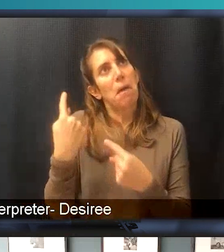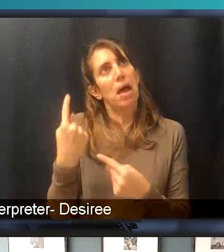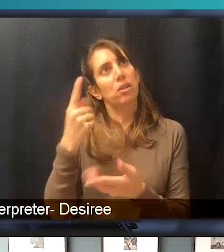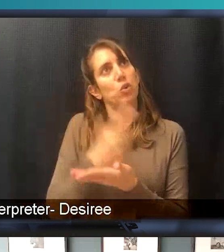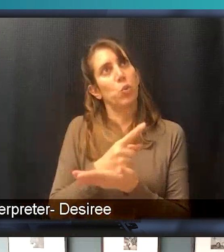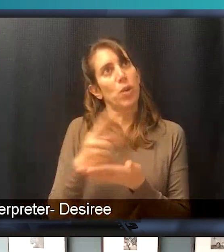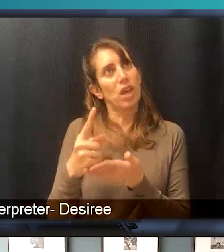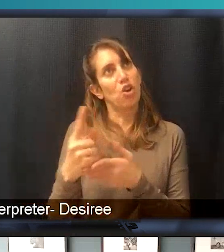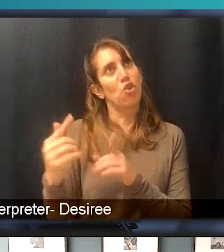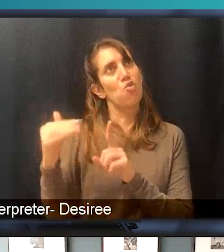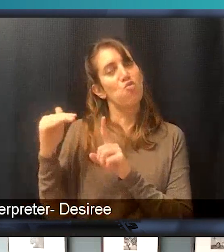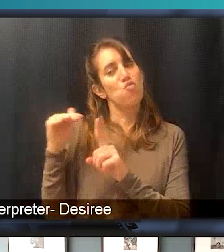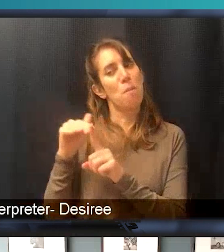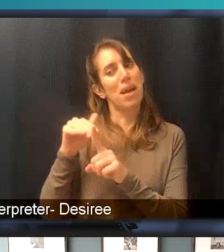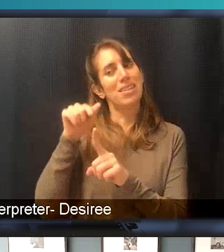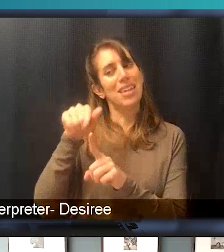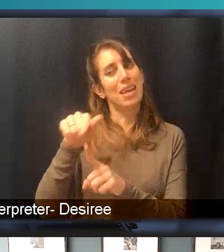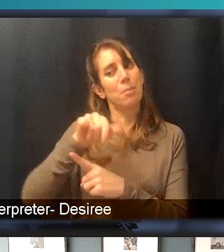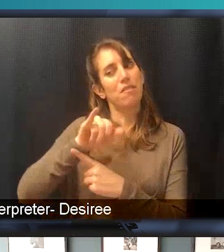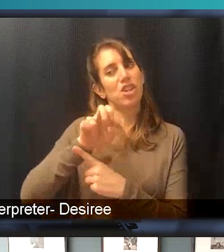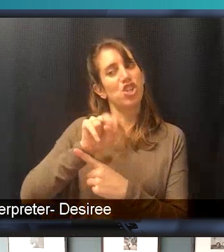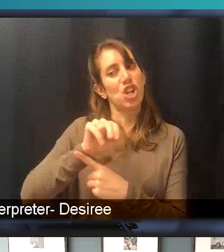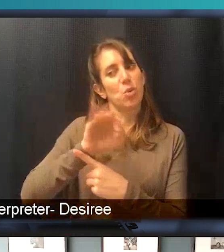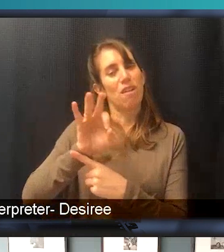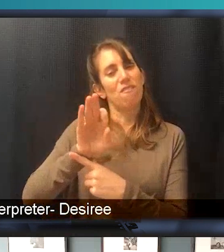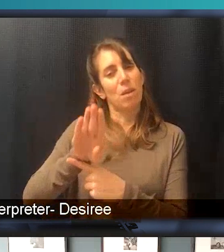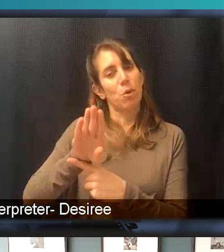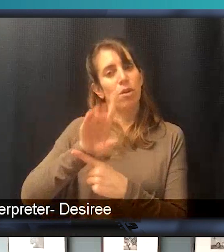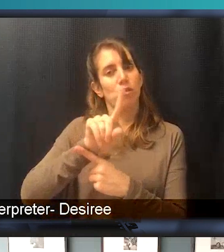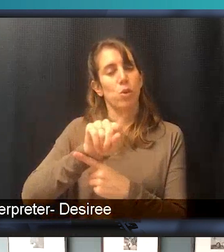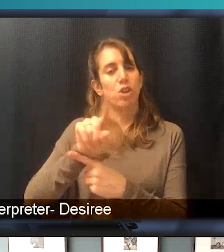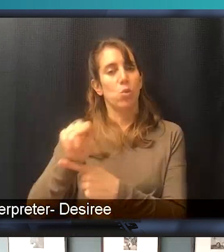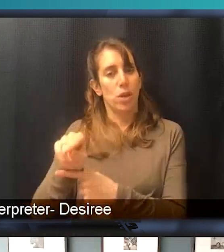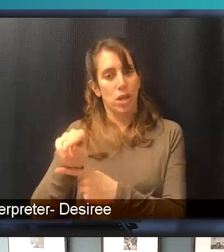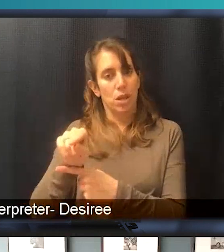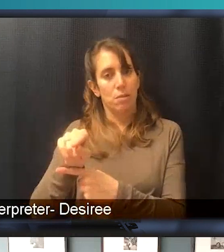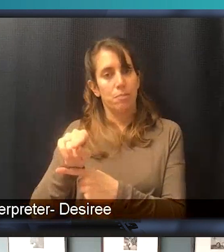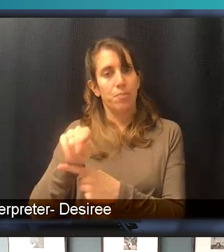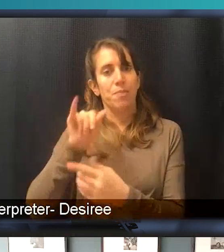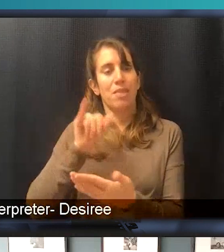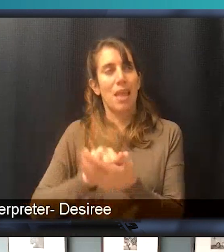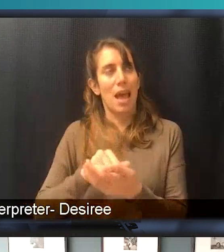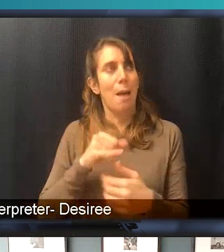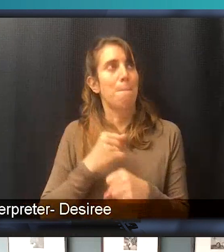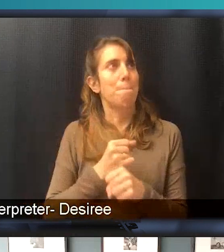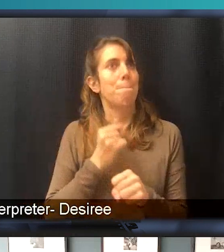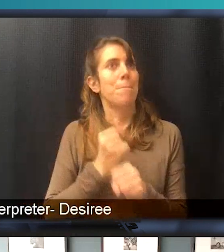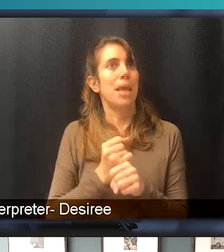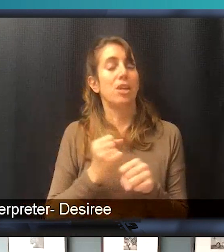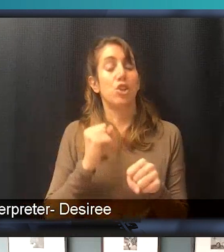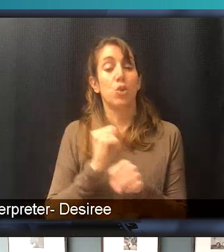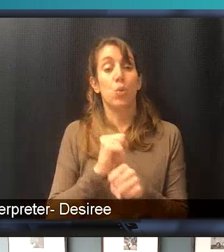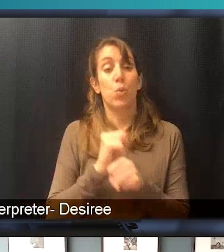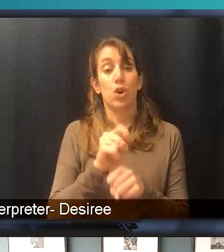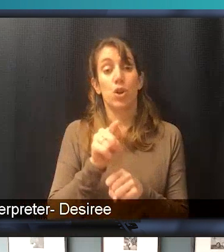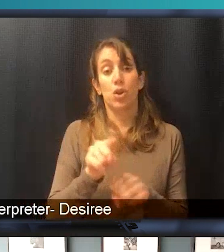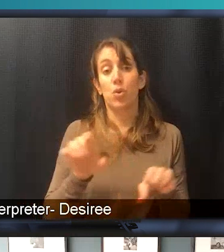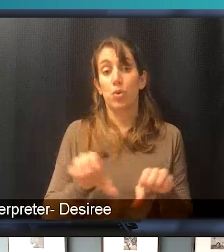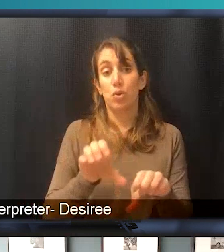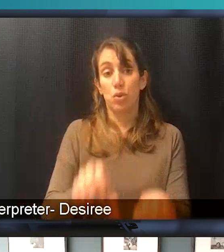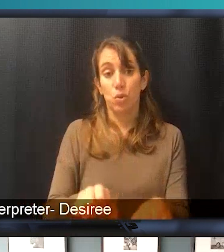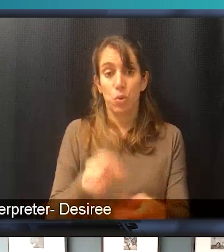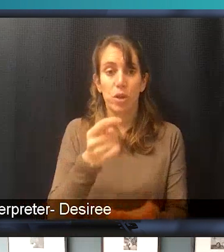of January and February of 2020. And that makes the work that you do in